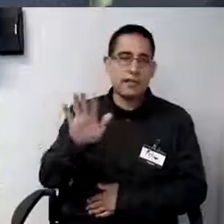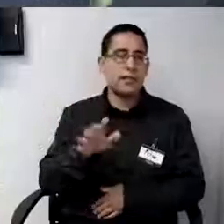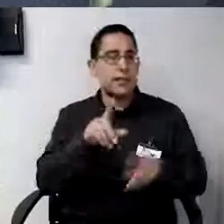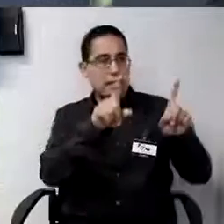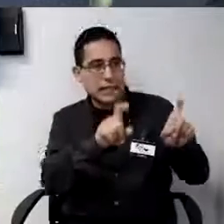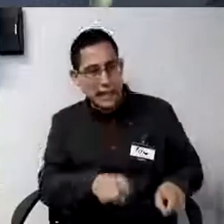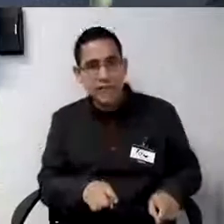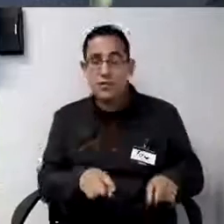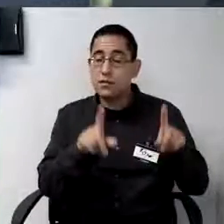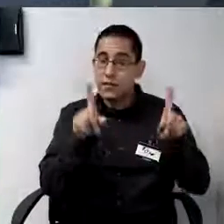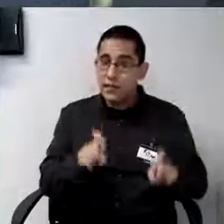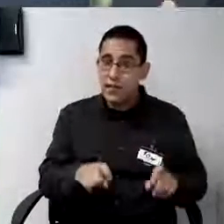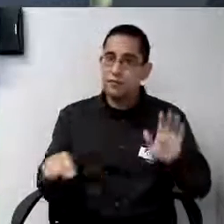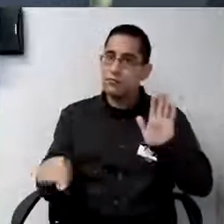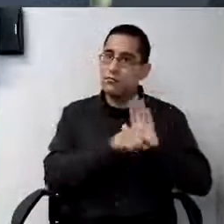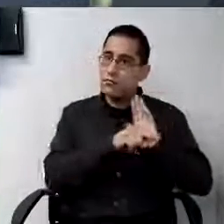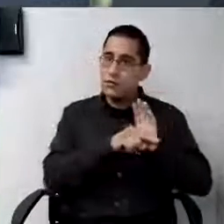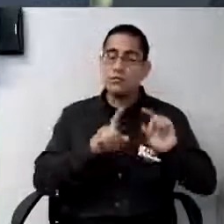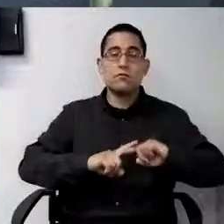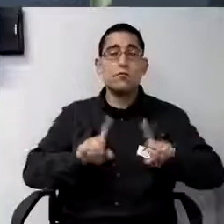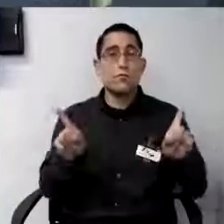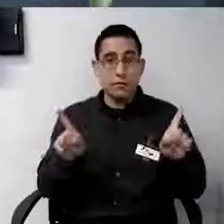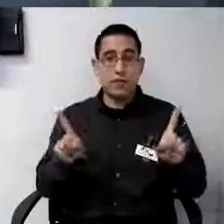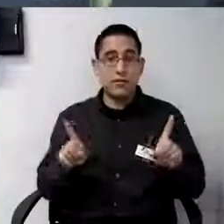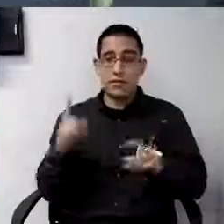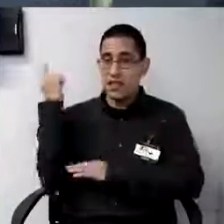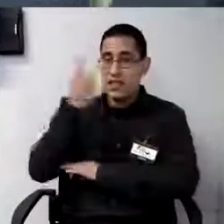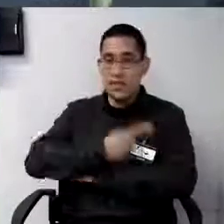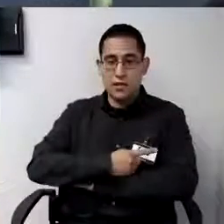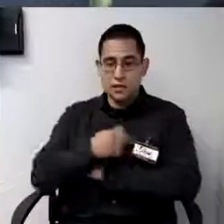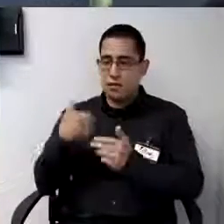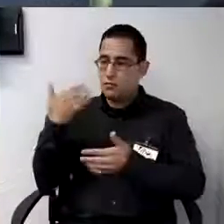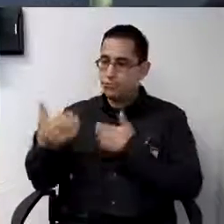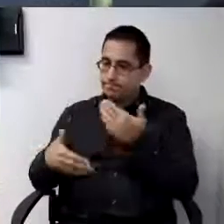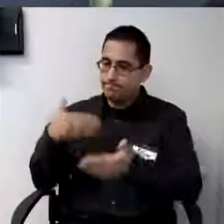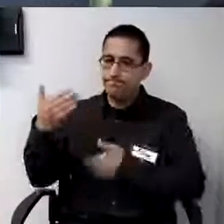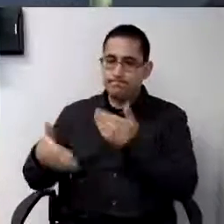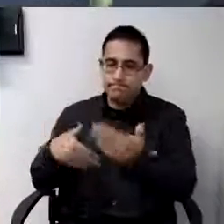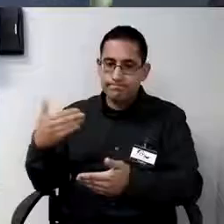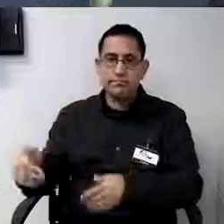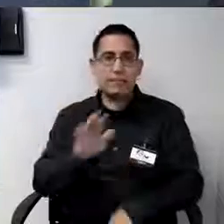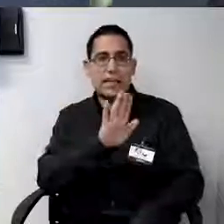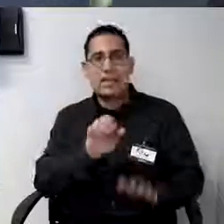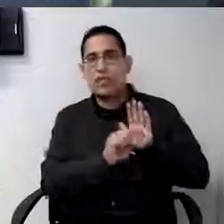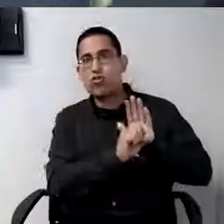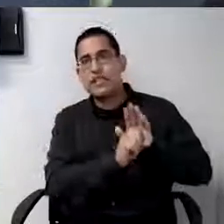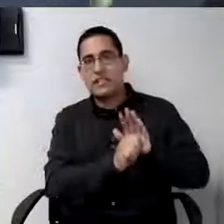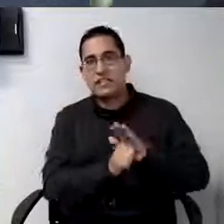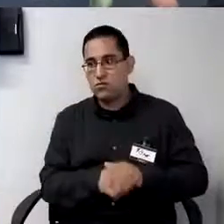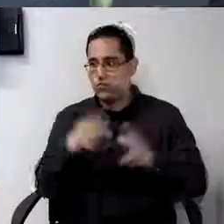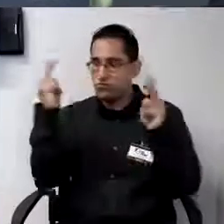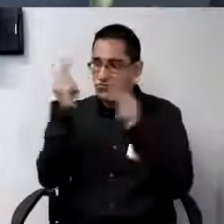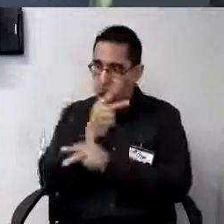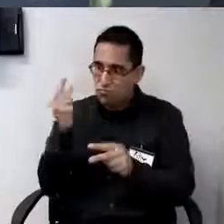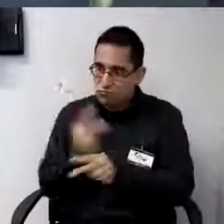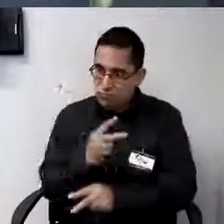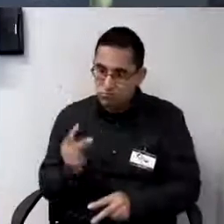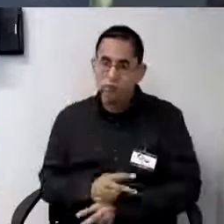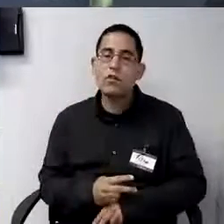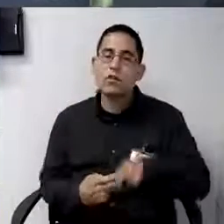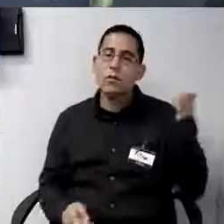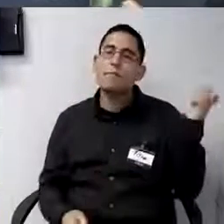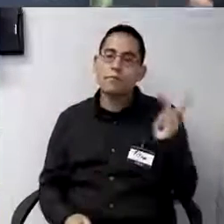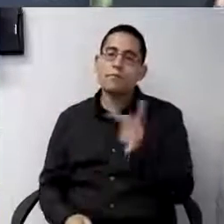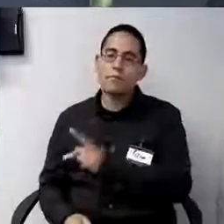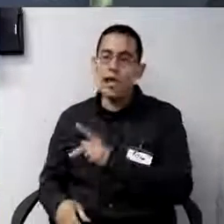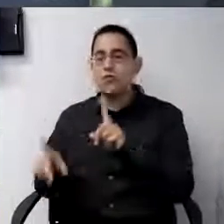tested negative, but then days passed and their symptoms grew worse, we would probably bring them back